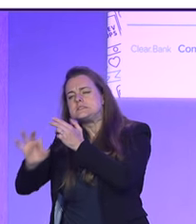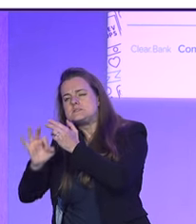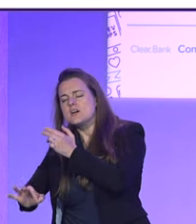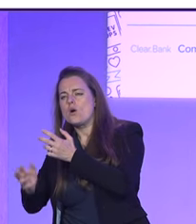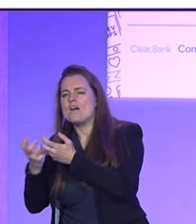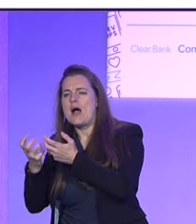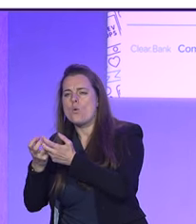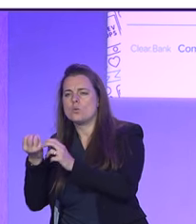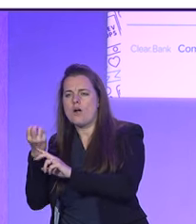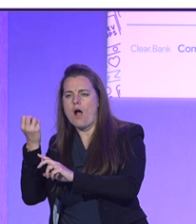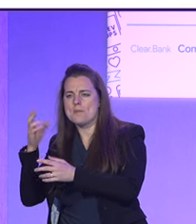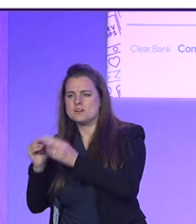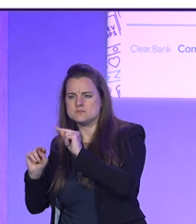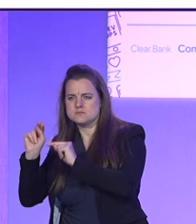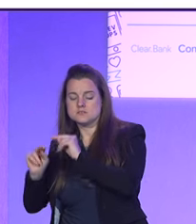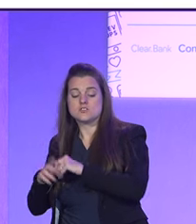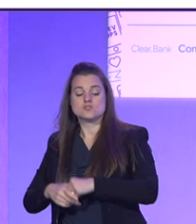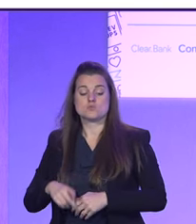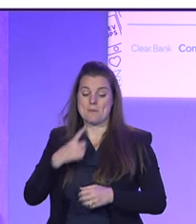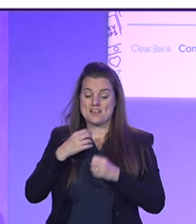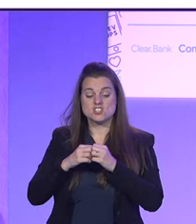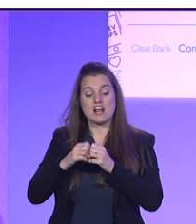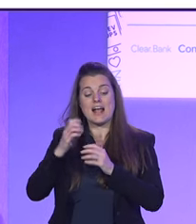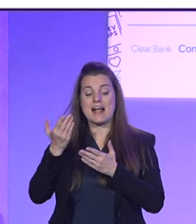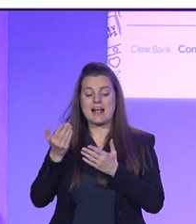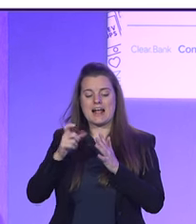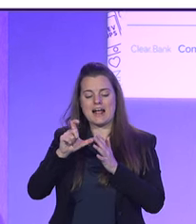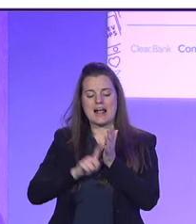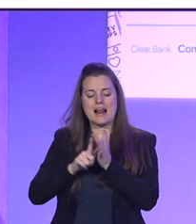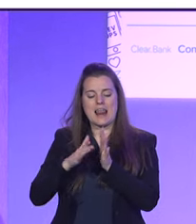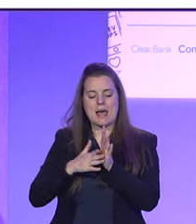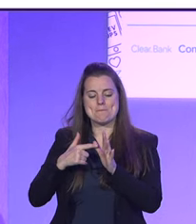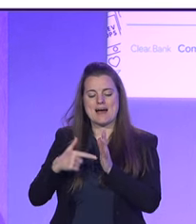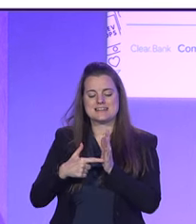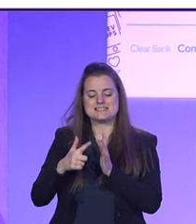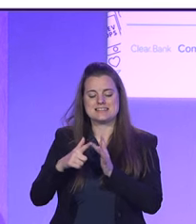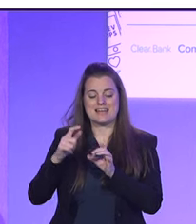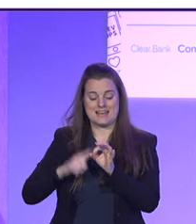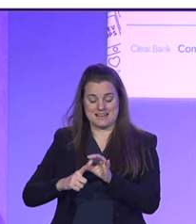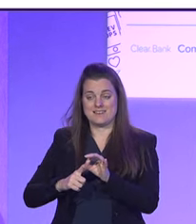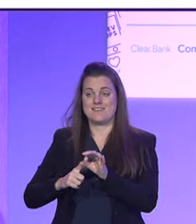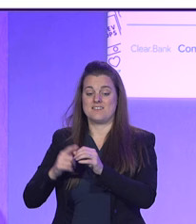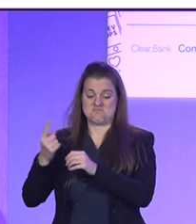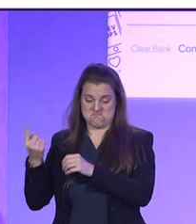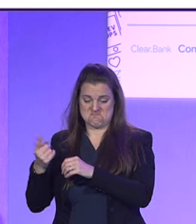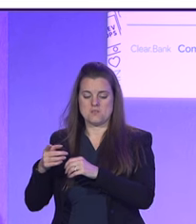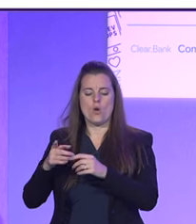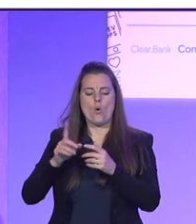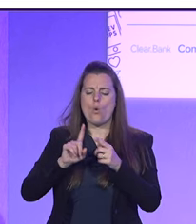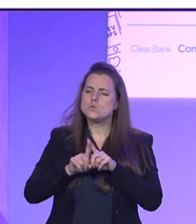one from Climatix, which provides an API. Greenly is another company that provides